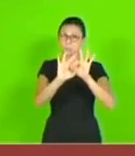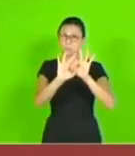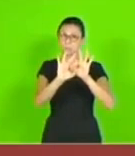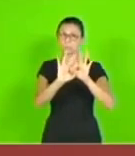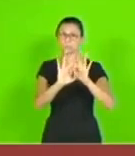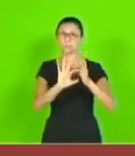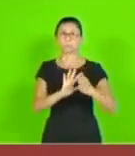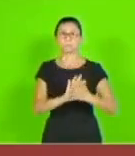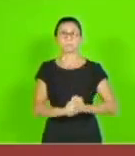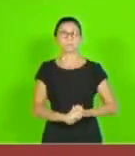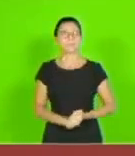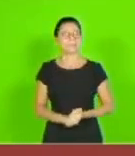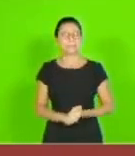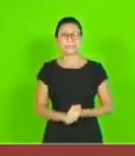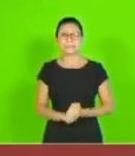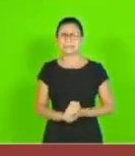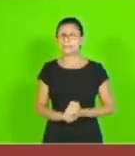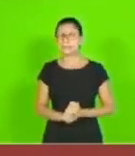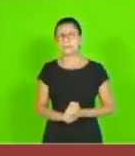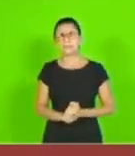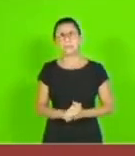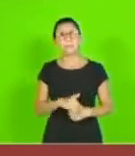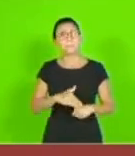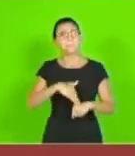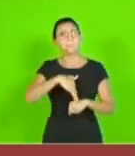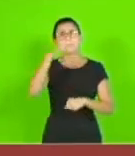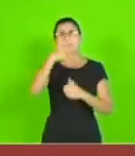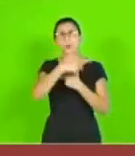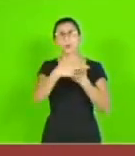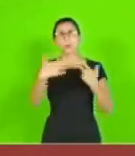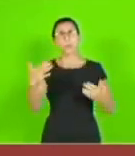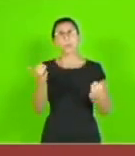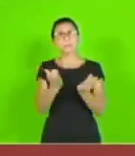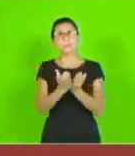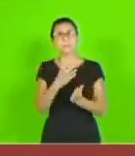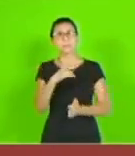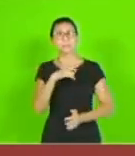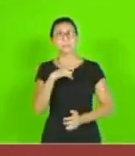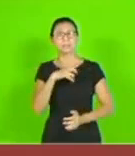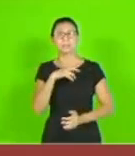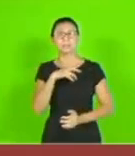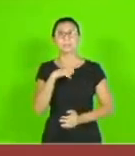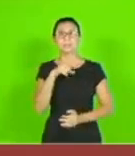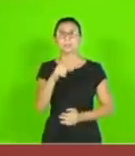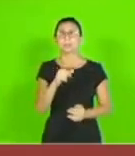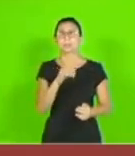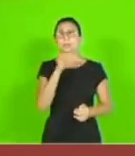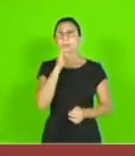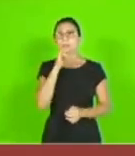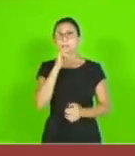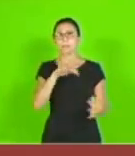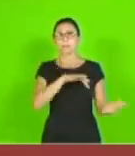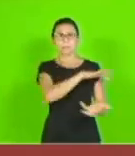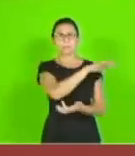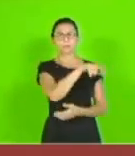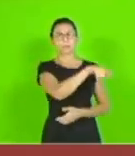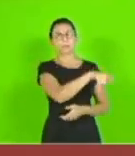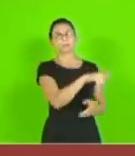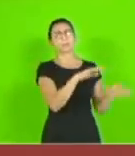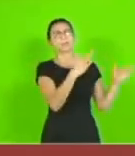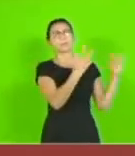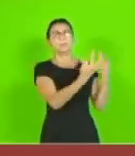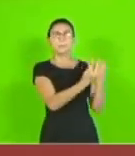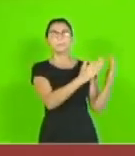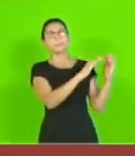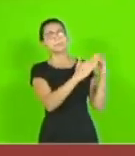And the fellowship is the best thing that the servant has. The whole world is